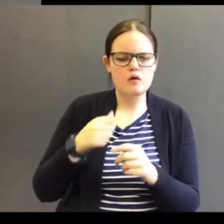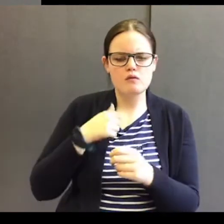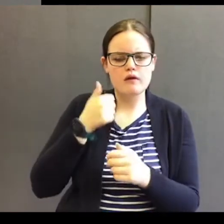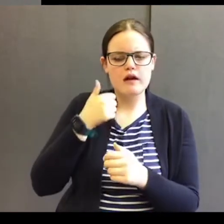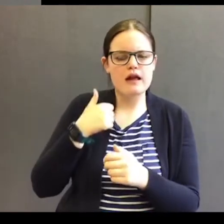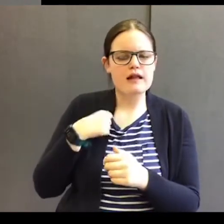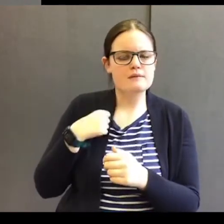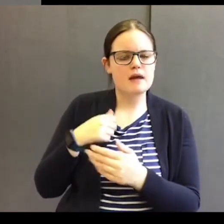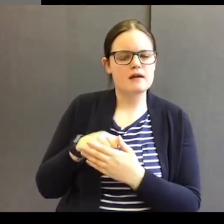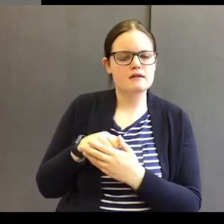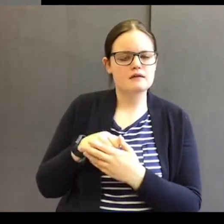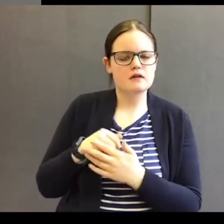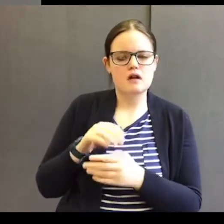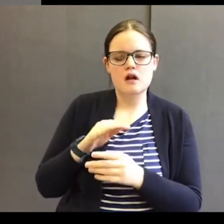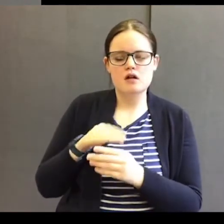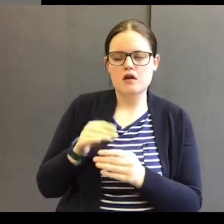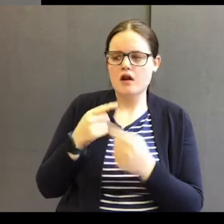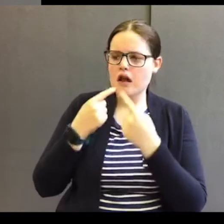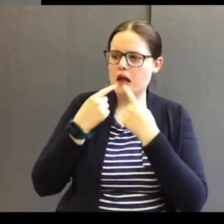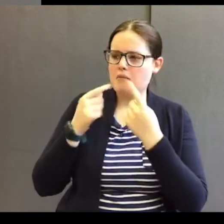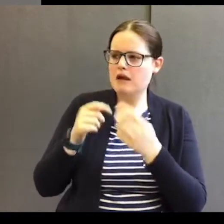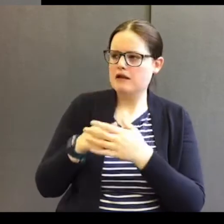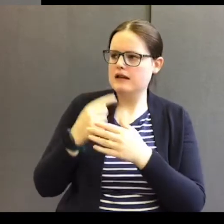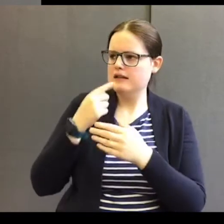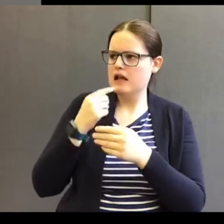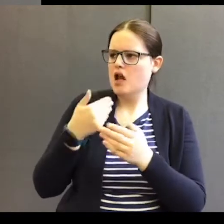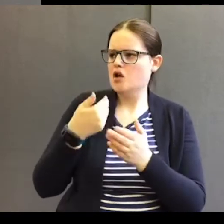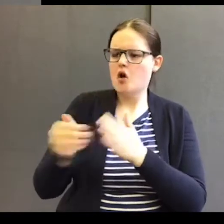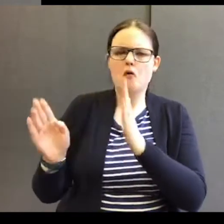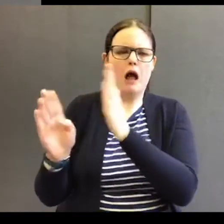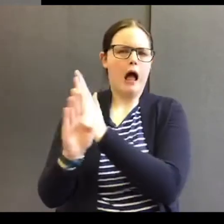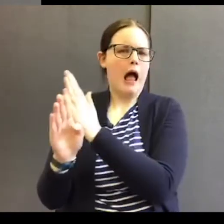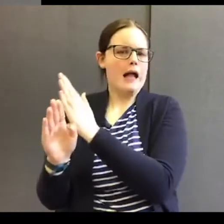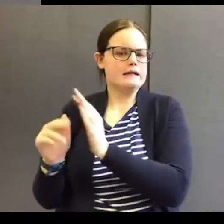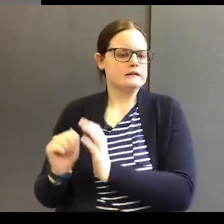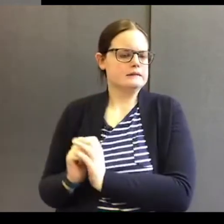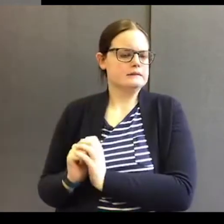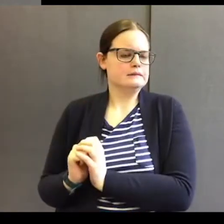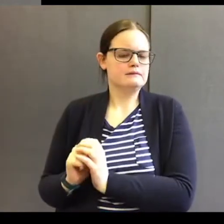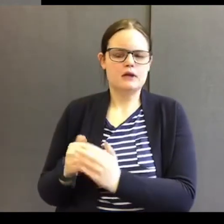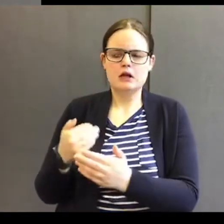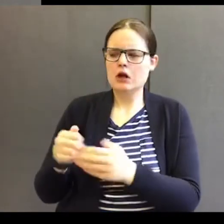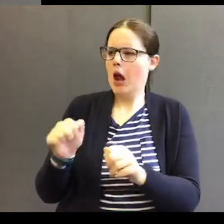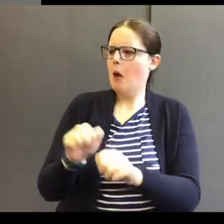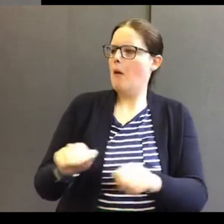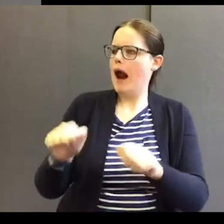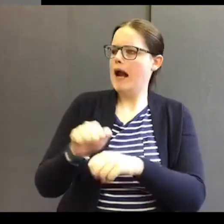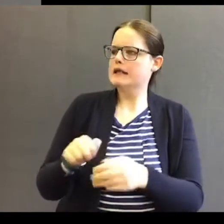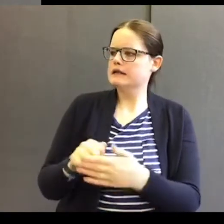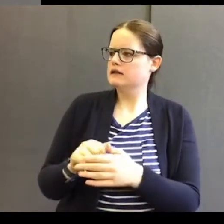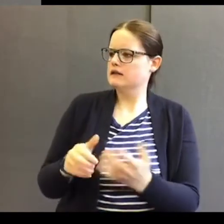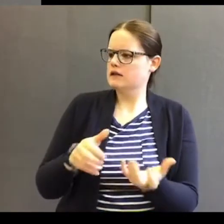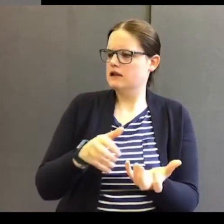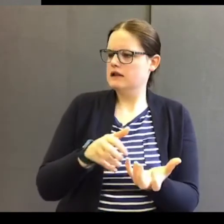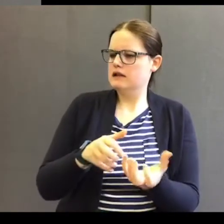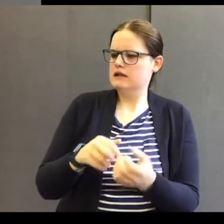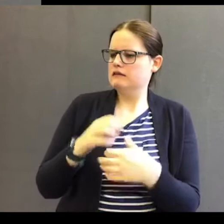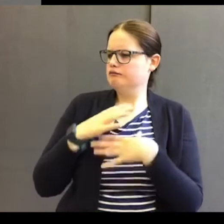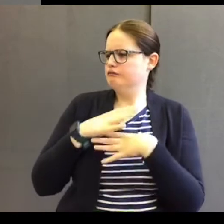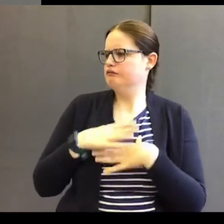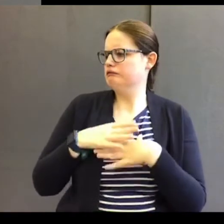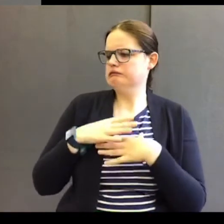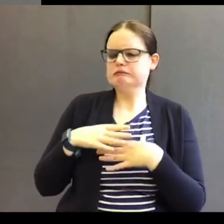different from what you would expect. It wasn't a message that said, go and hide. Go and wait. Go and take